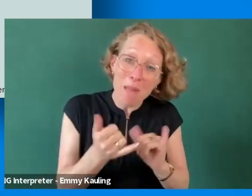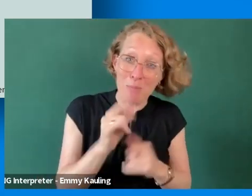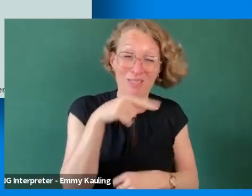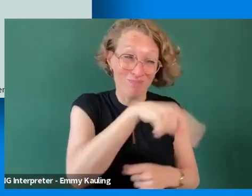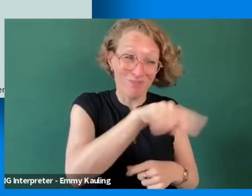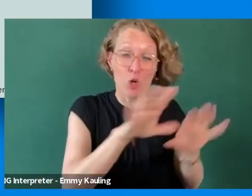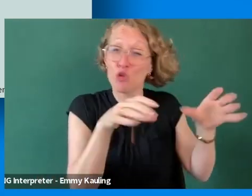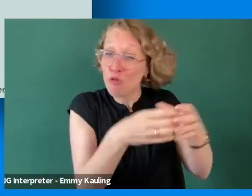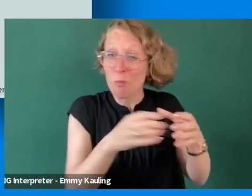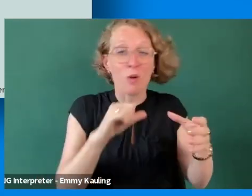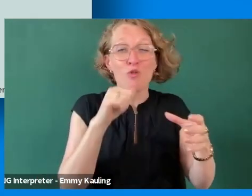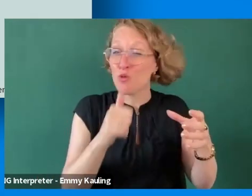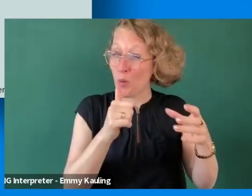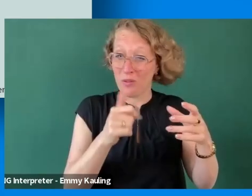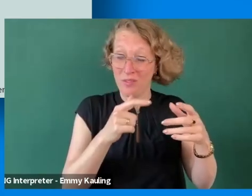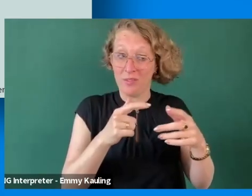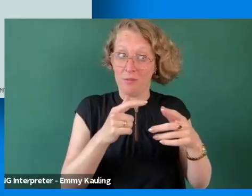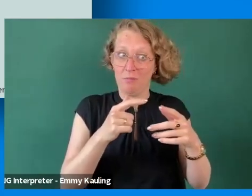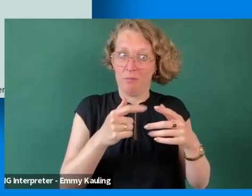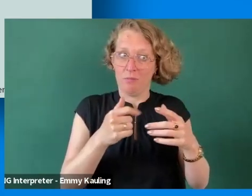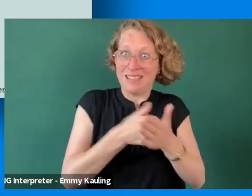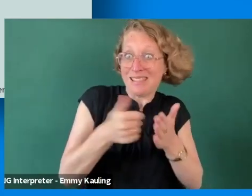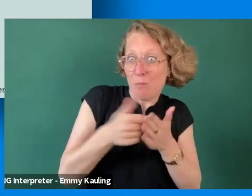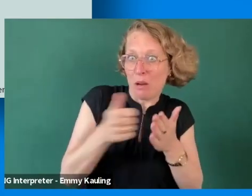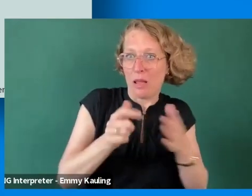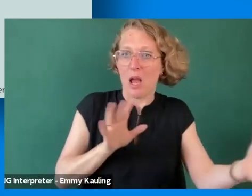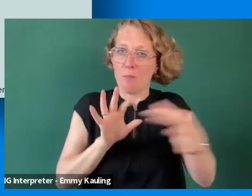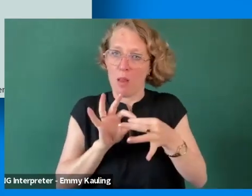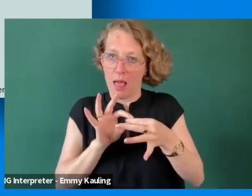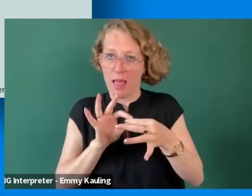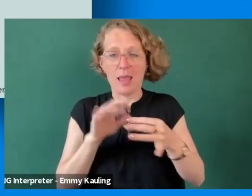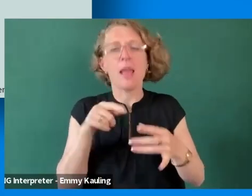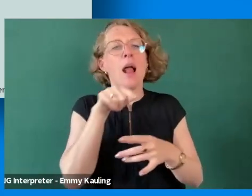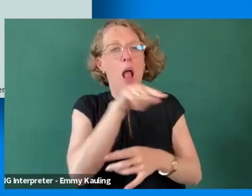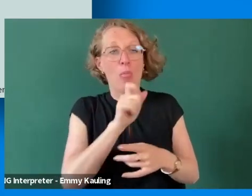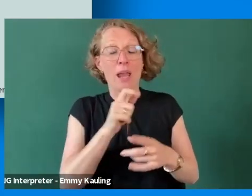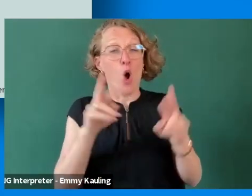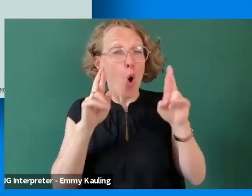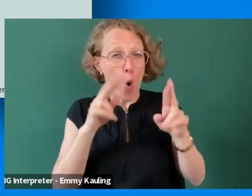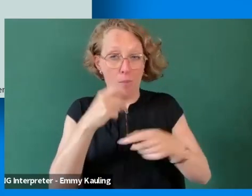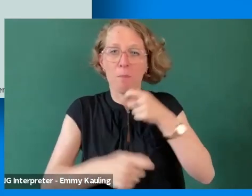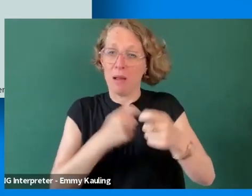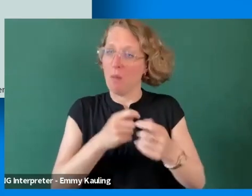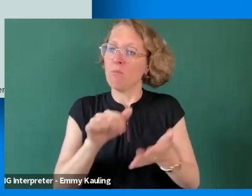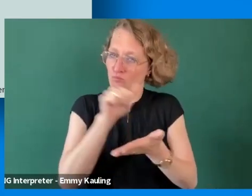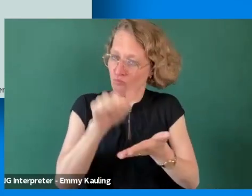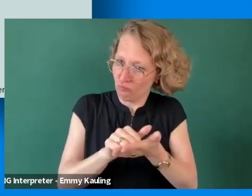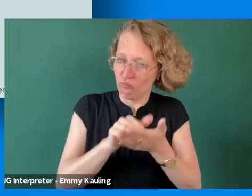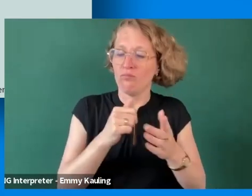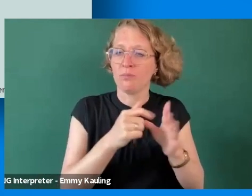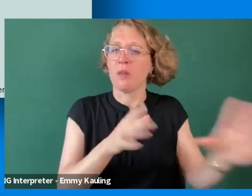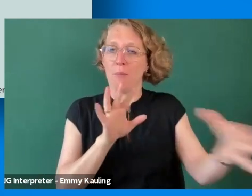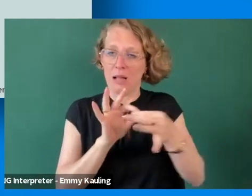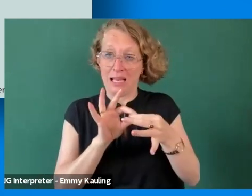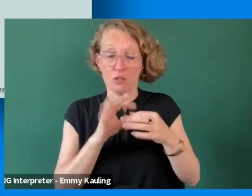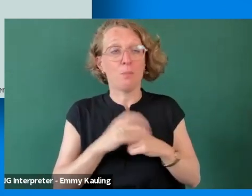in your historic profile, and then finding ways to target applications from them. So if we go on to the next slide, Steffi. So